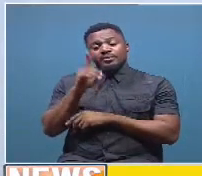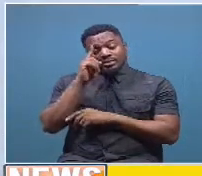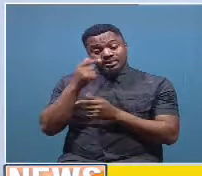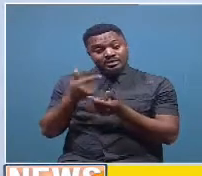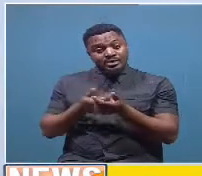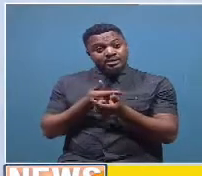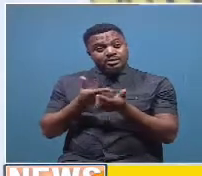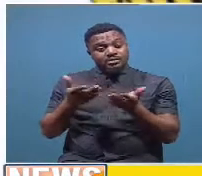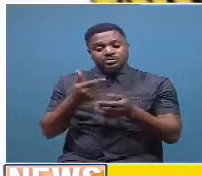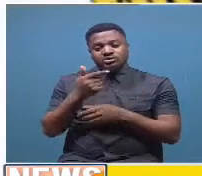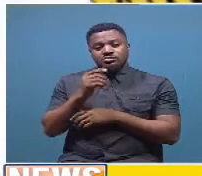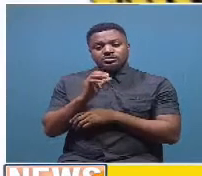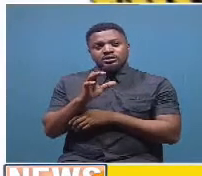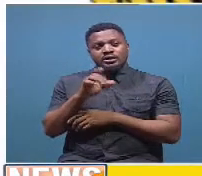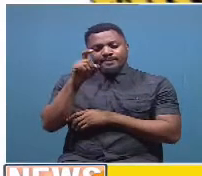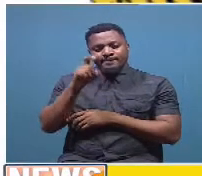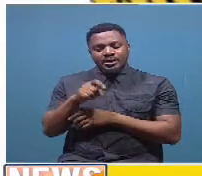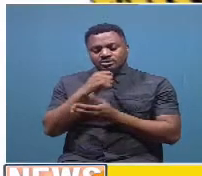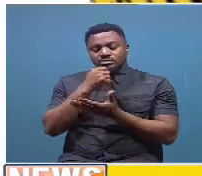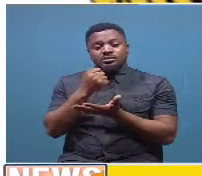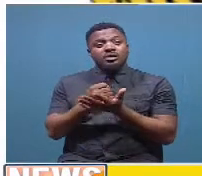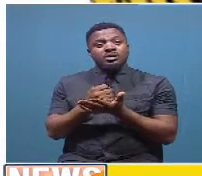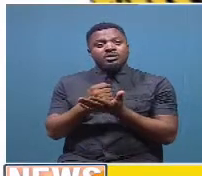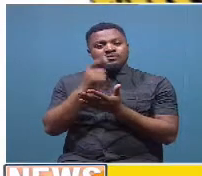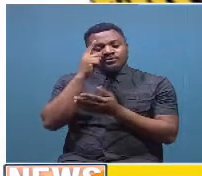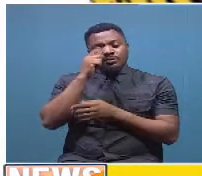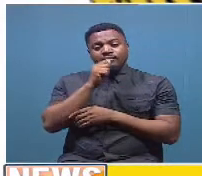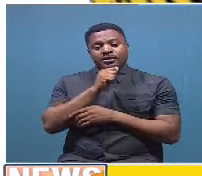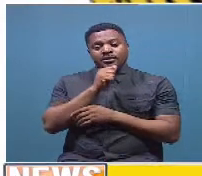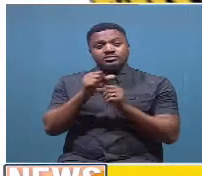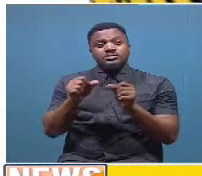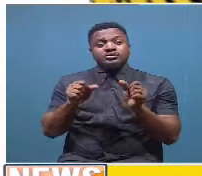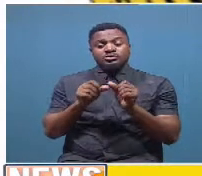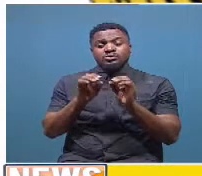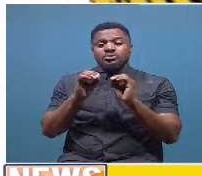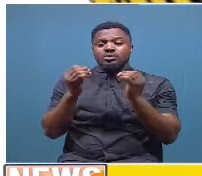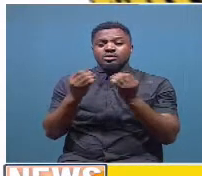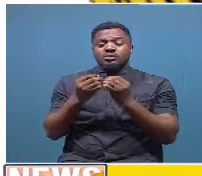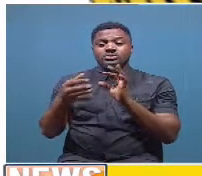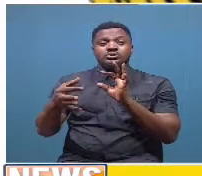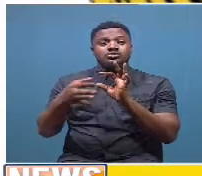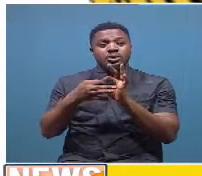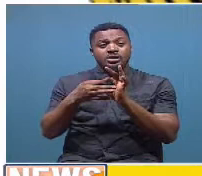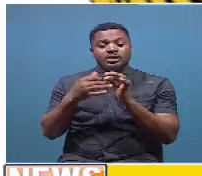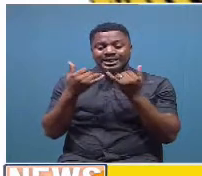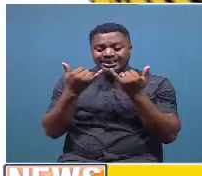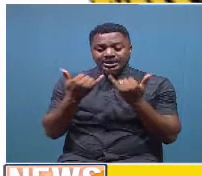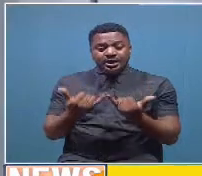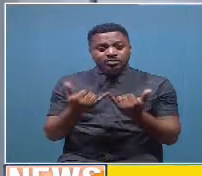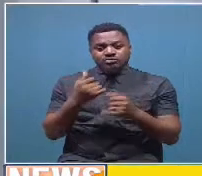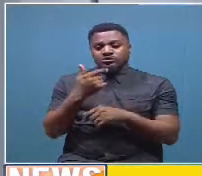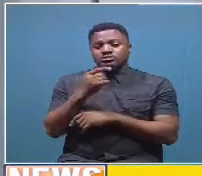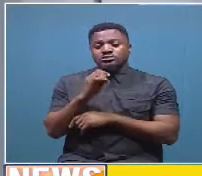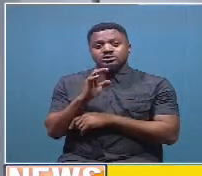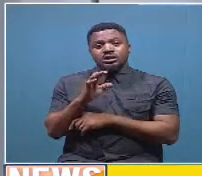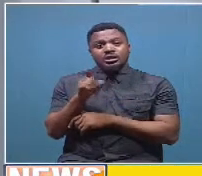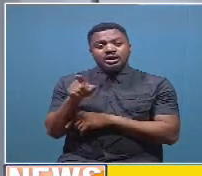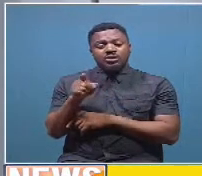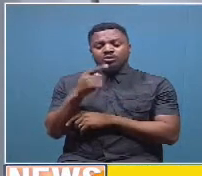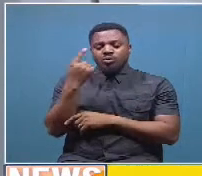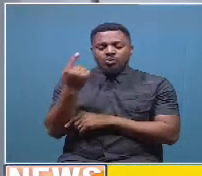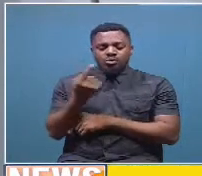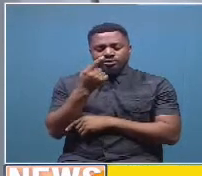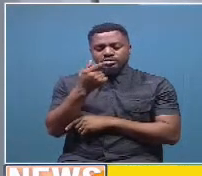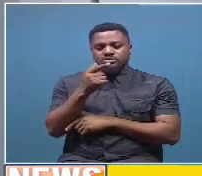Ghana, GBC must guarantee for a private sector organization to join, and currently, GBC is the